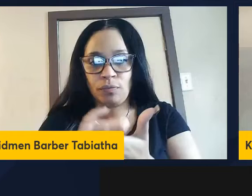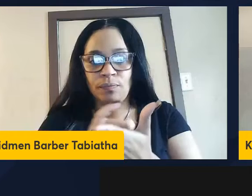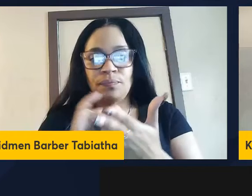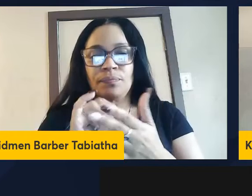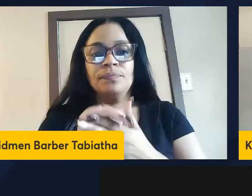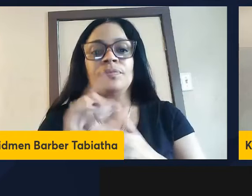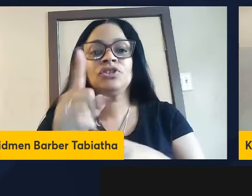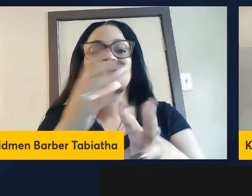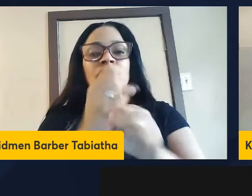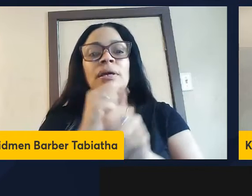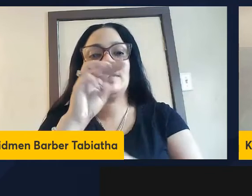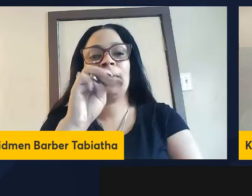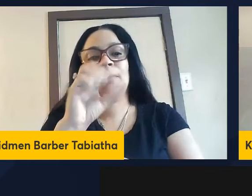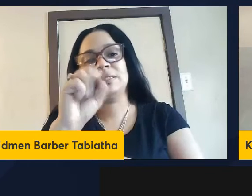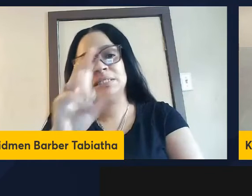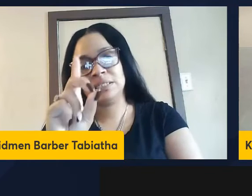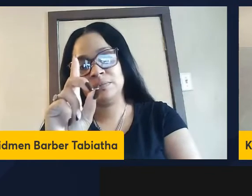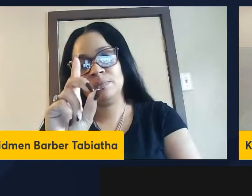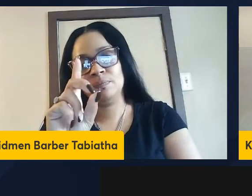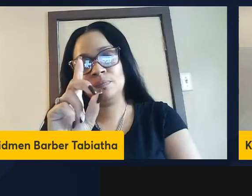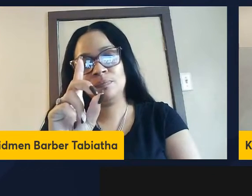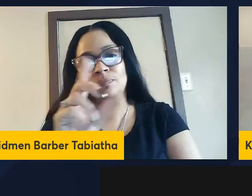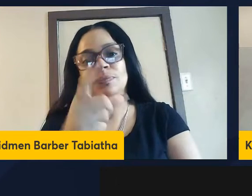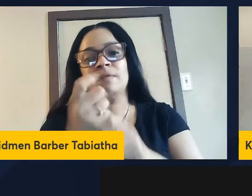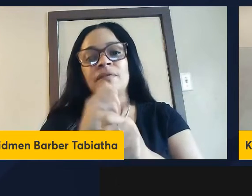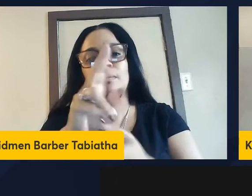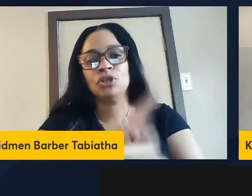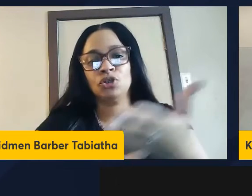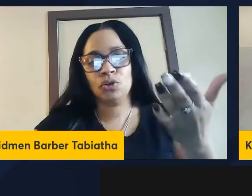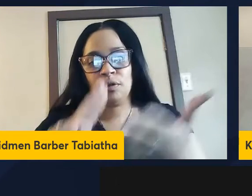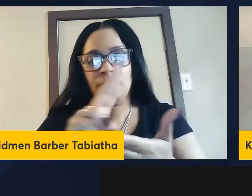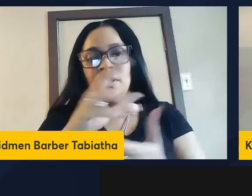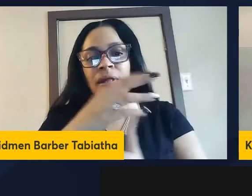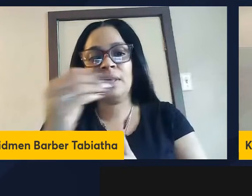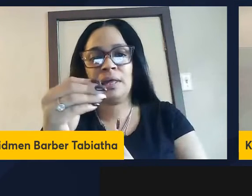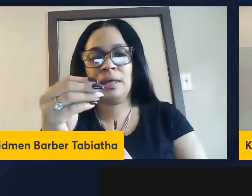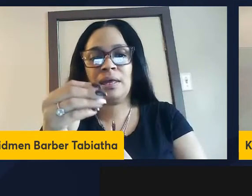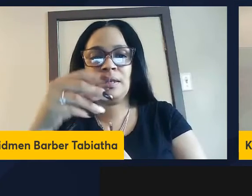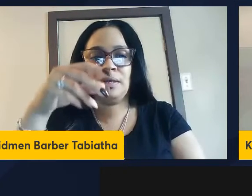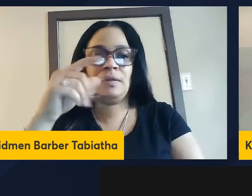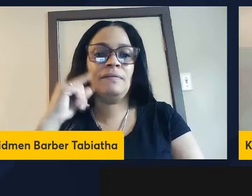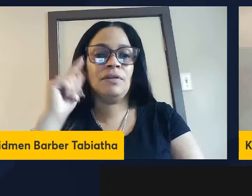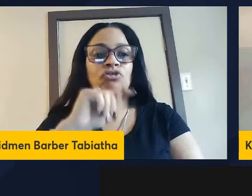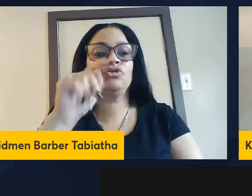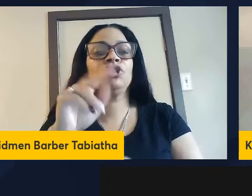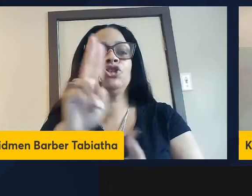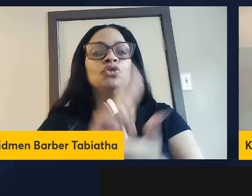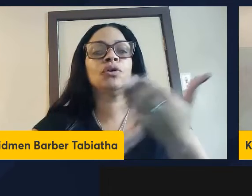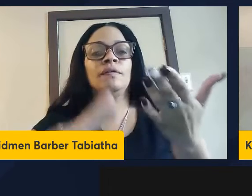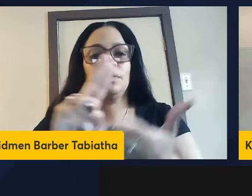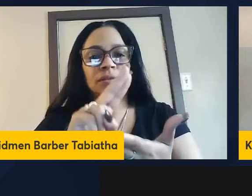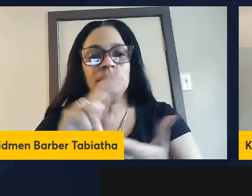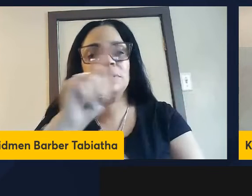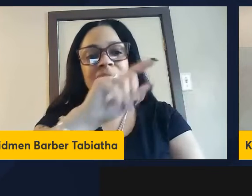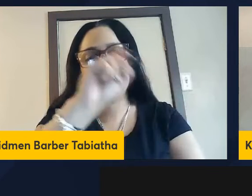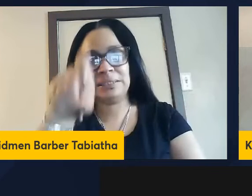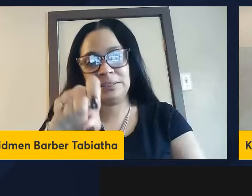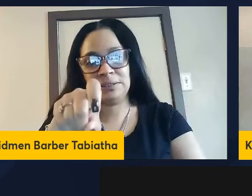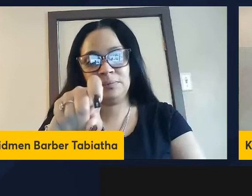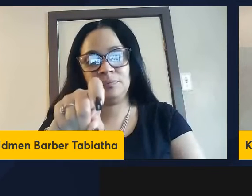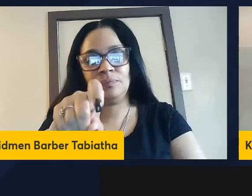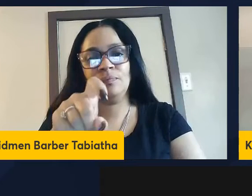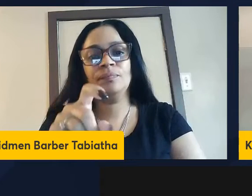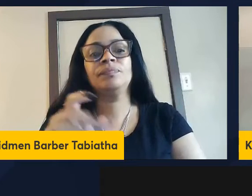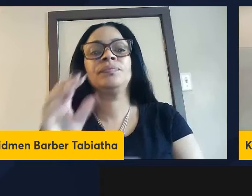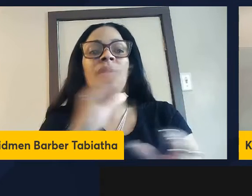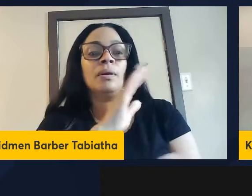She received her MSc from the University of Tokyo and her BSc from Trinity University in San Antonio, Texas. Before